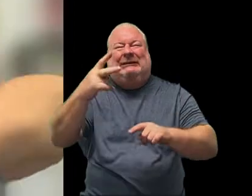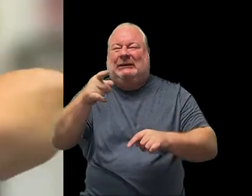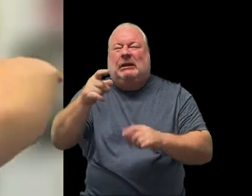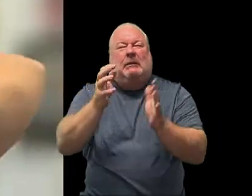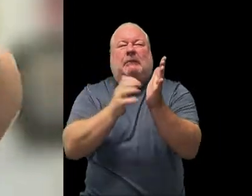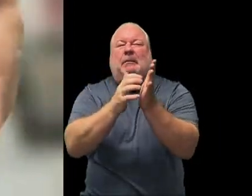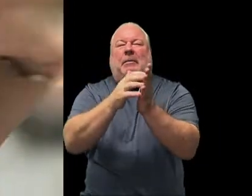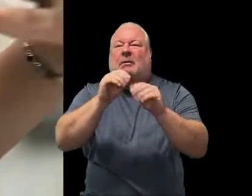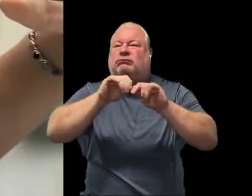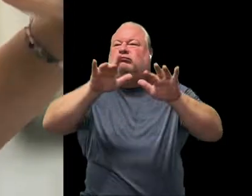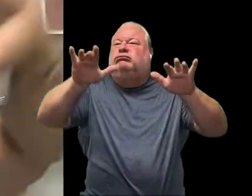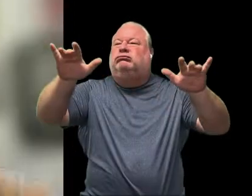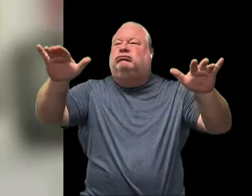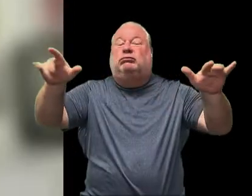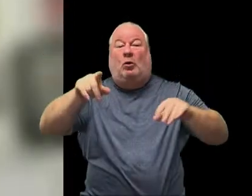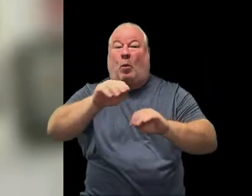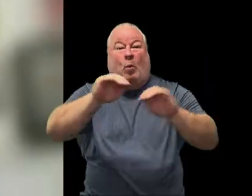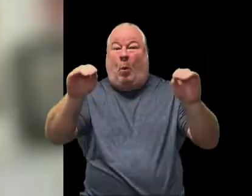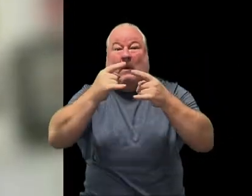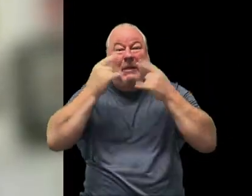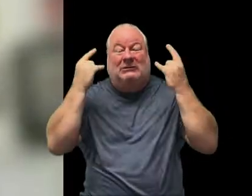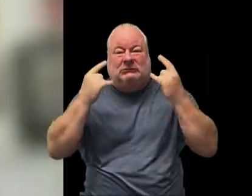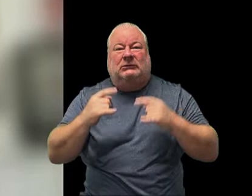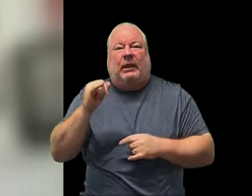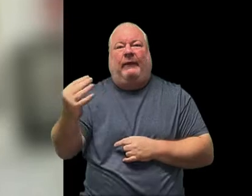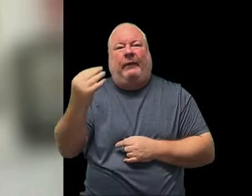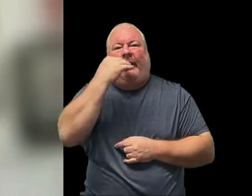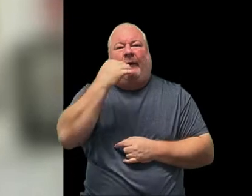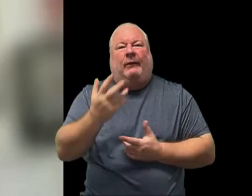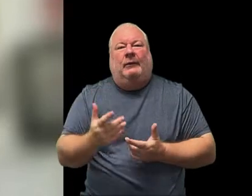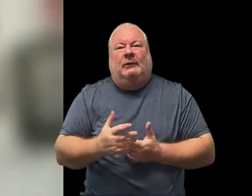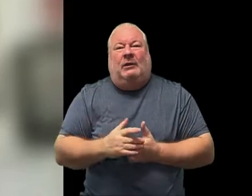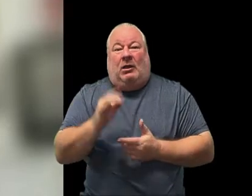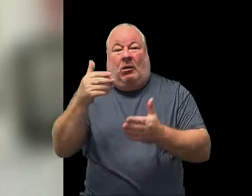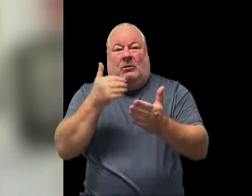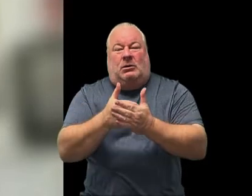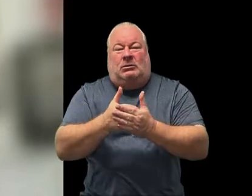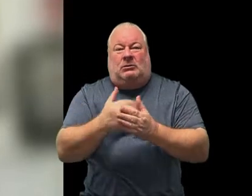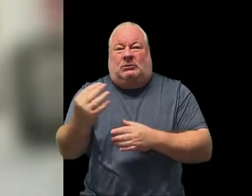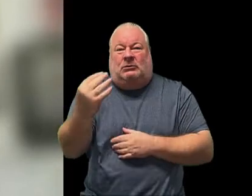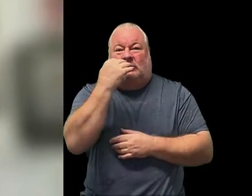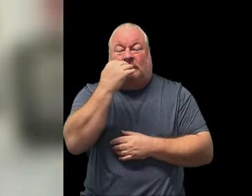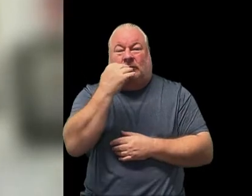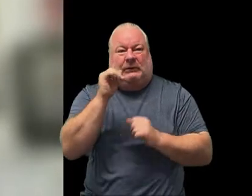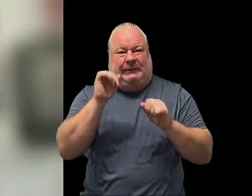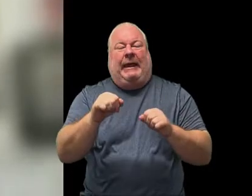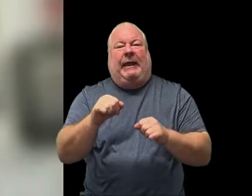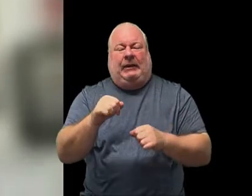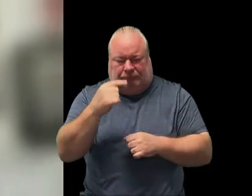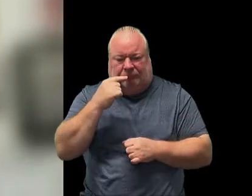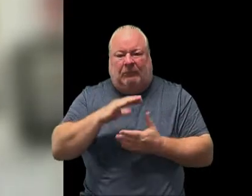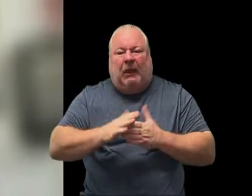go out into the air, and if you're really close, get into